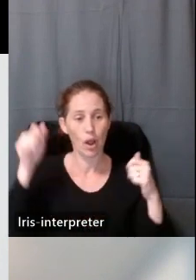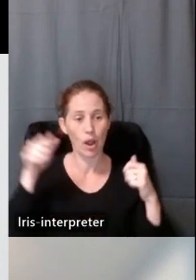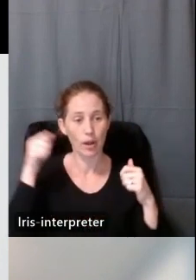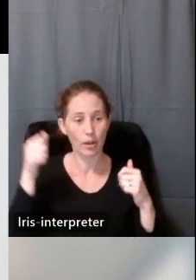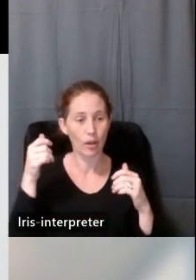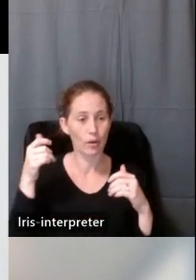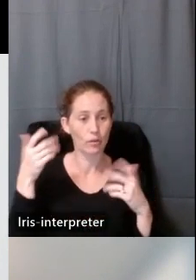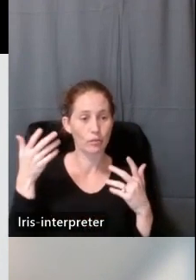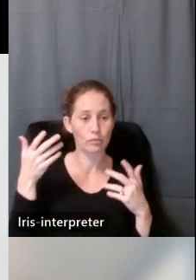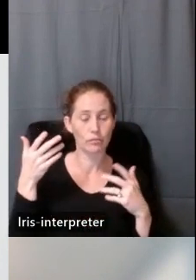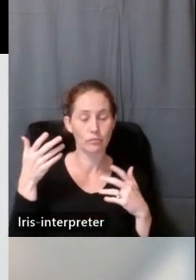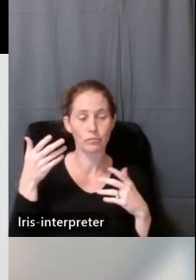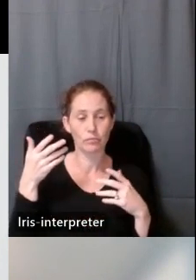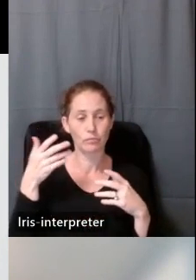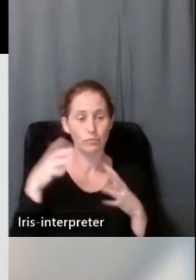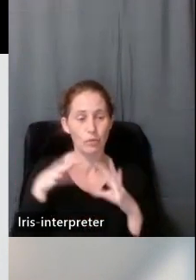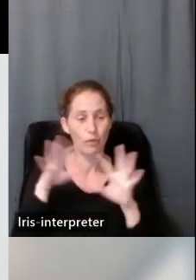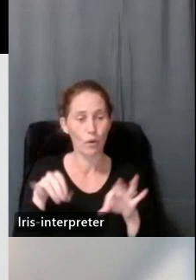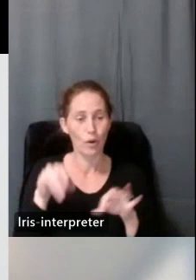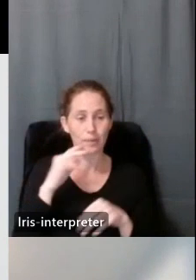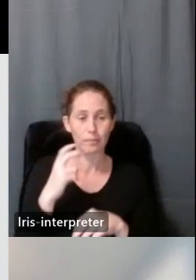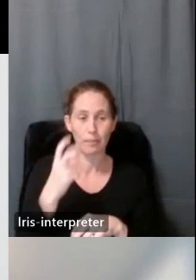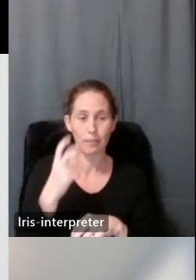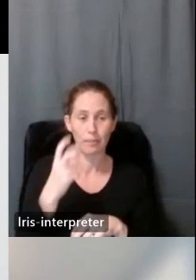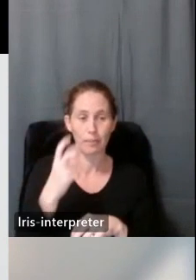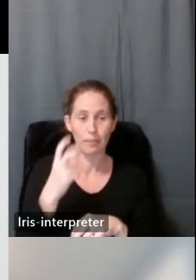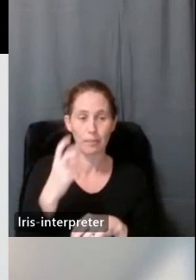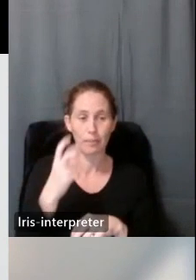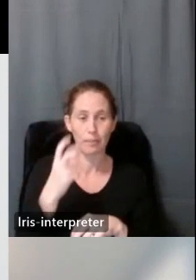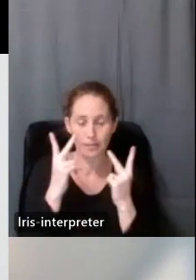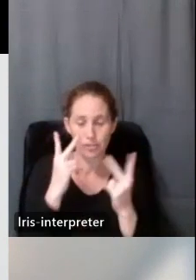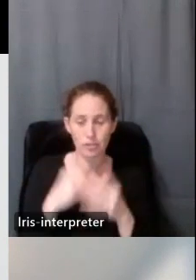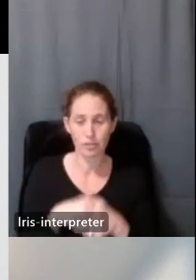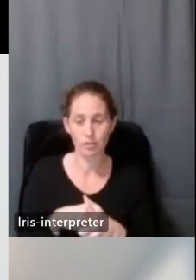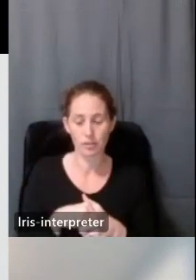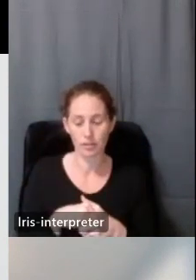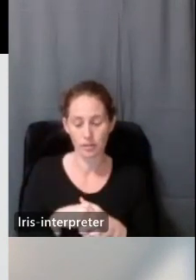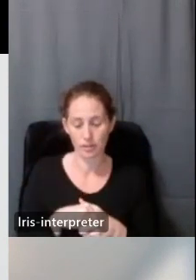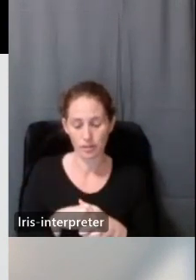format for people who are blind or have limited vision.